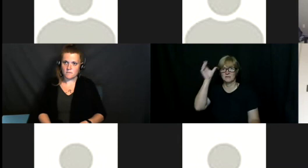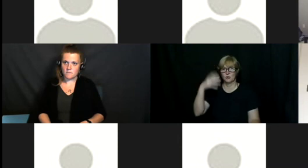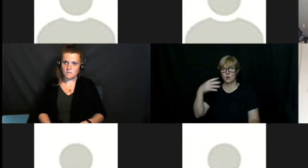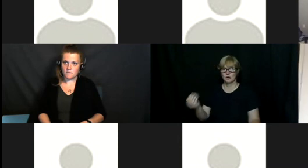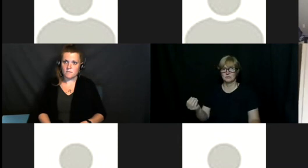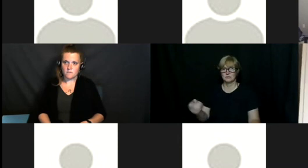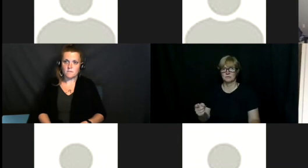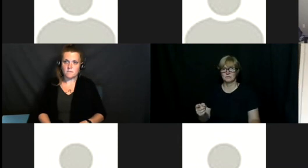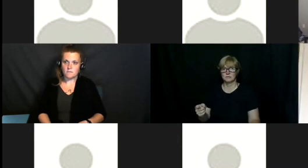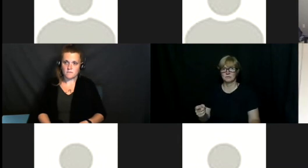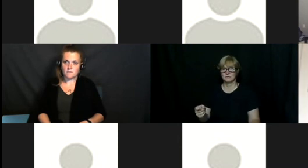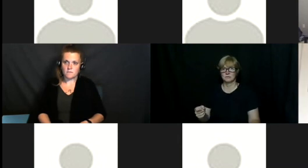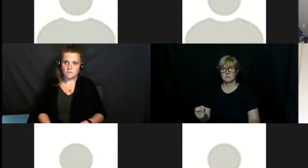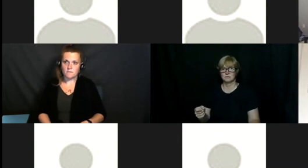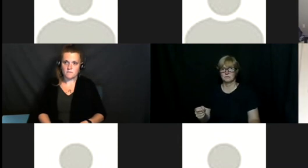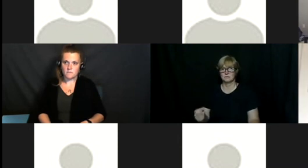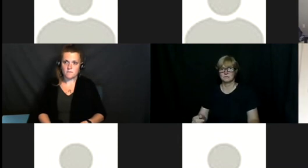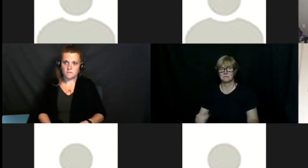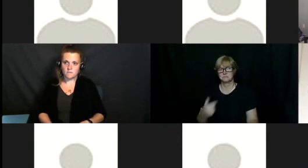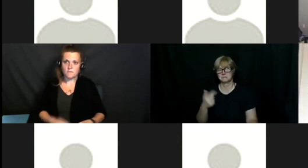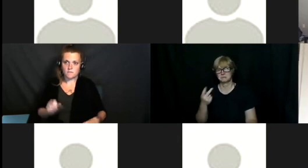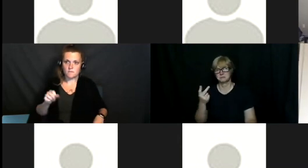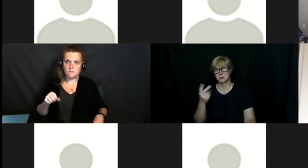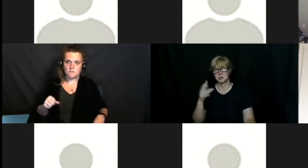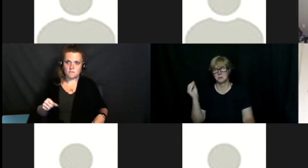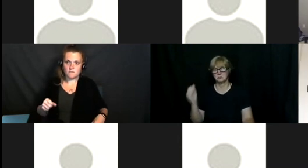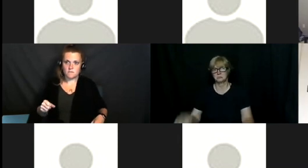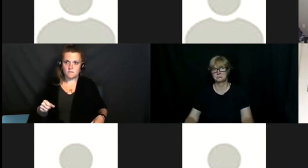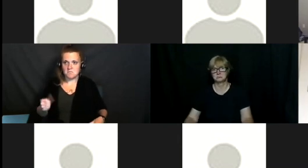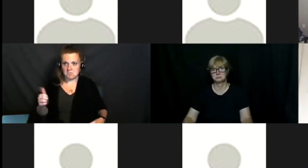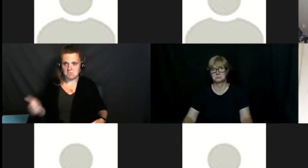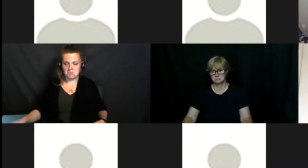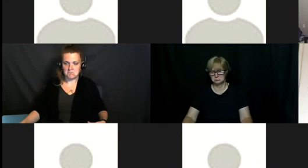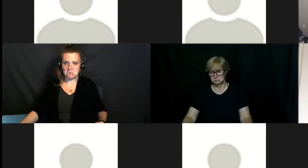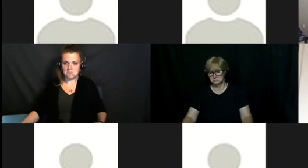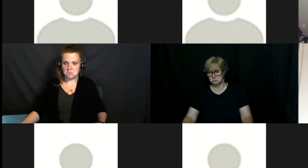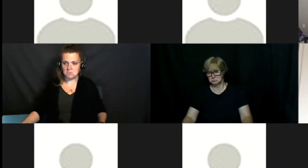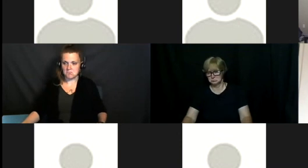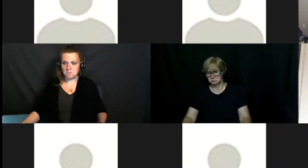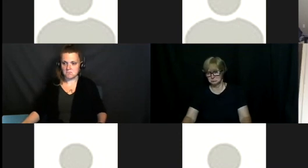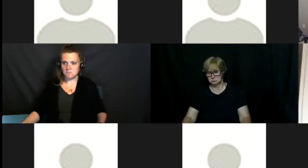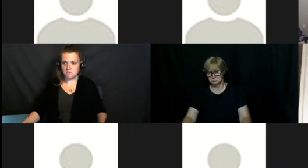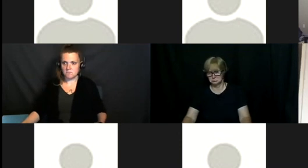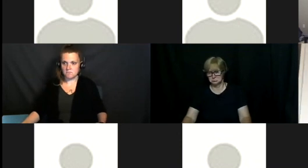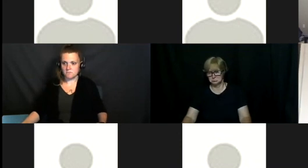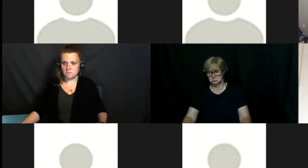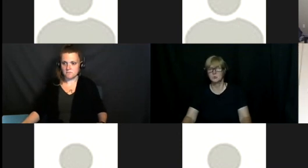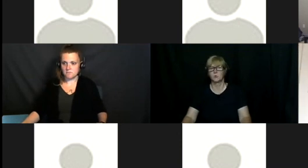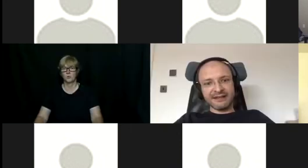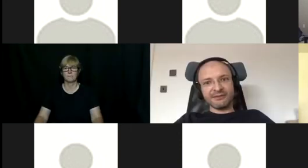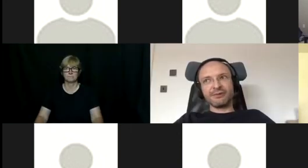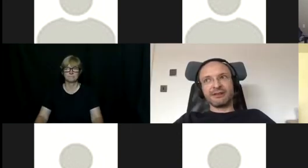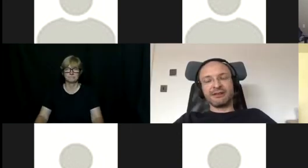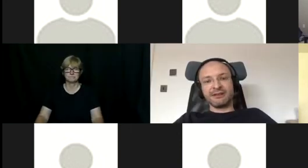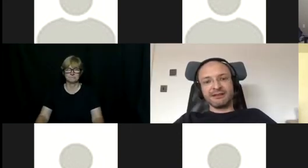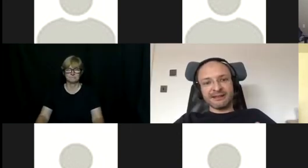this procedure that Martin mentioned a moment ago in the multi-lab replication of the attentional snark thing, and